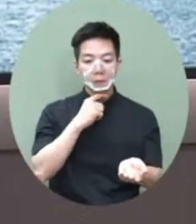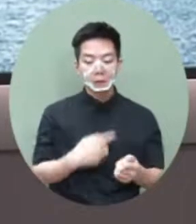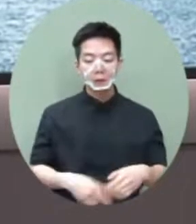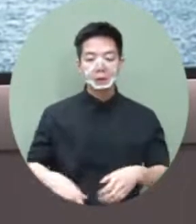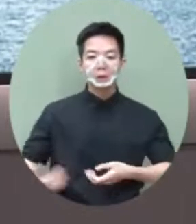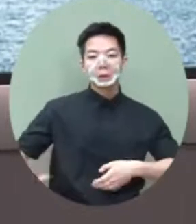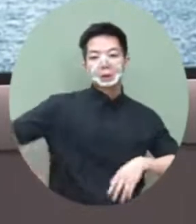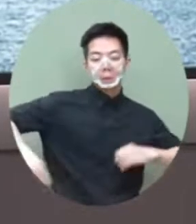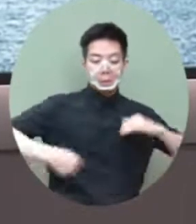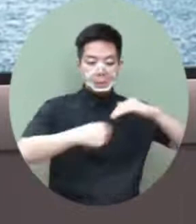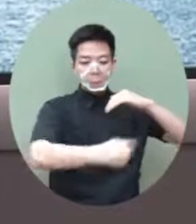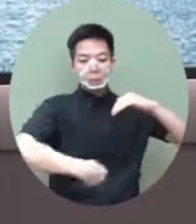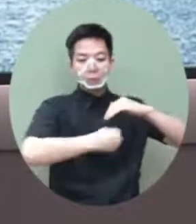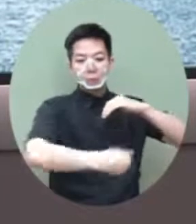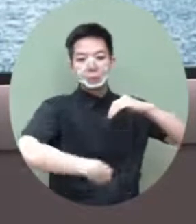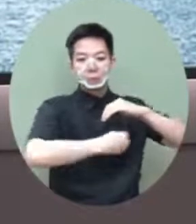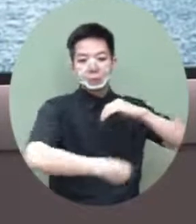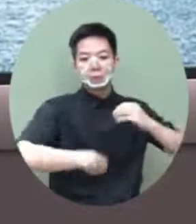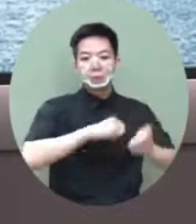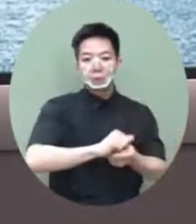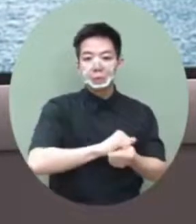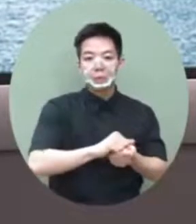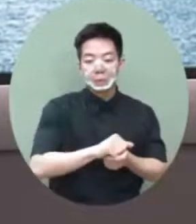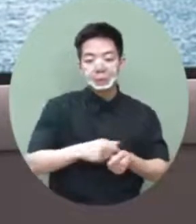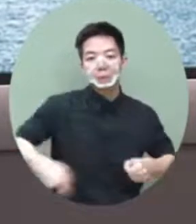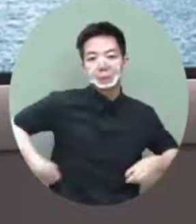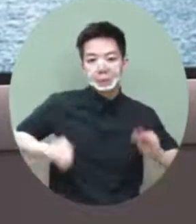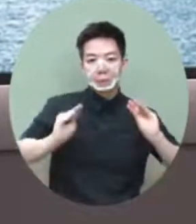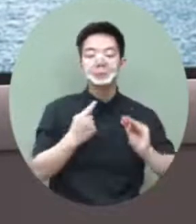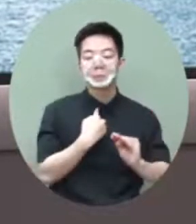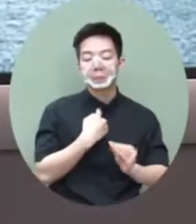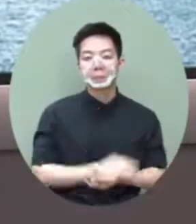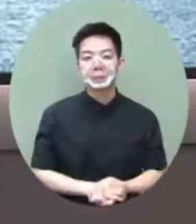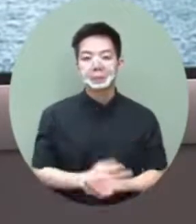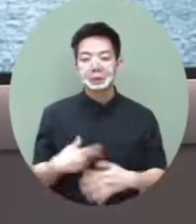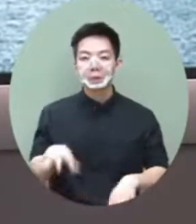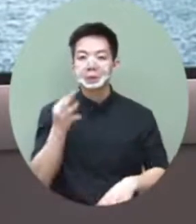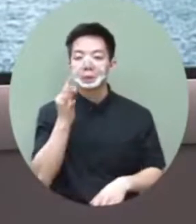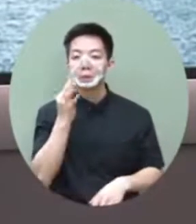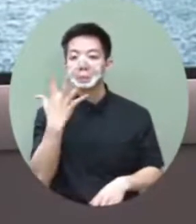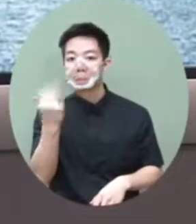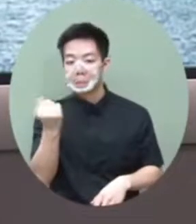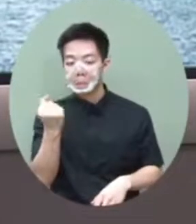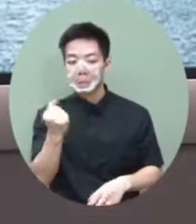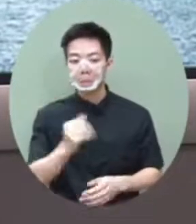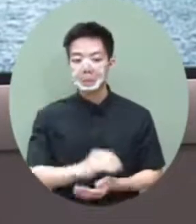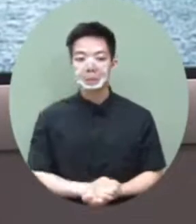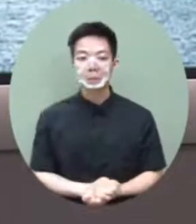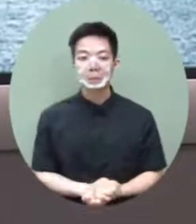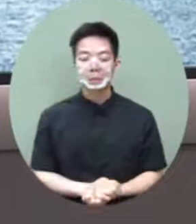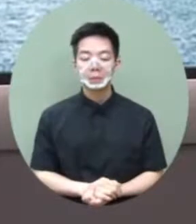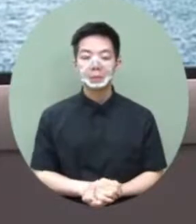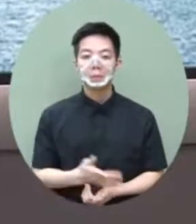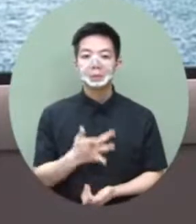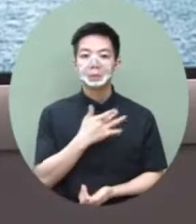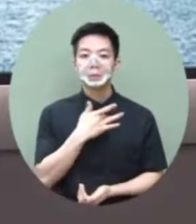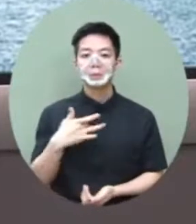This patient had a renal impairment requiring dialysis. A 50-year-old